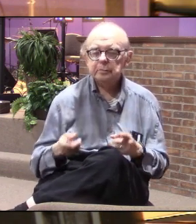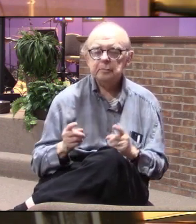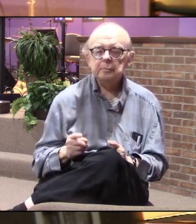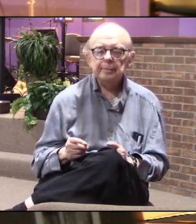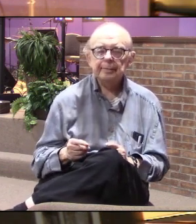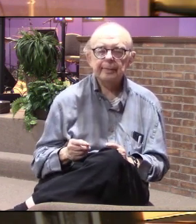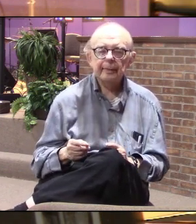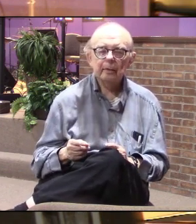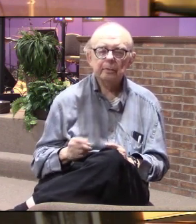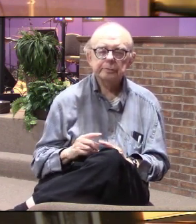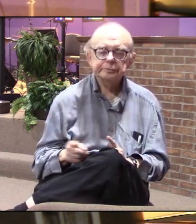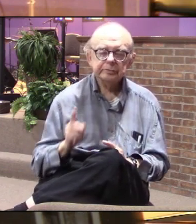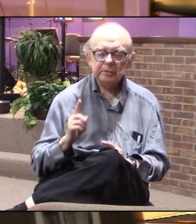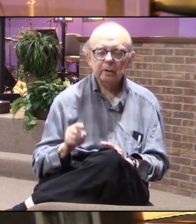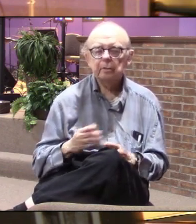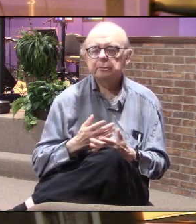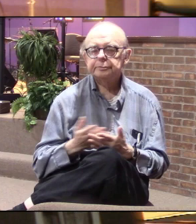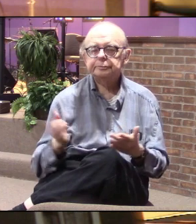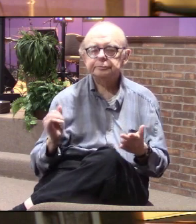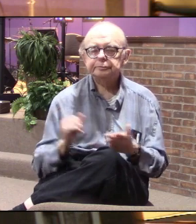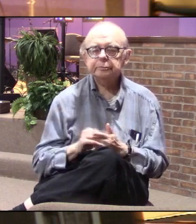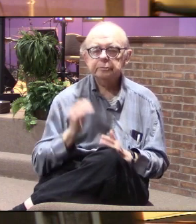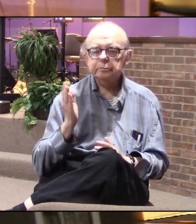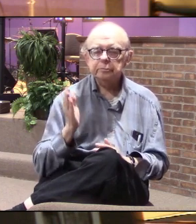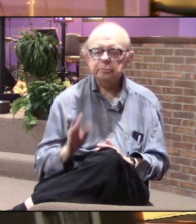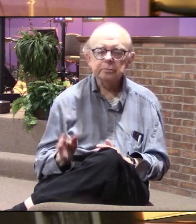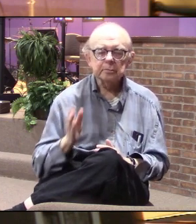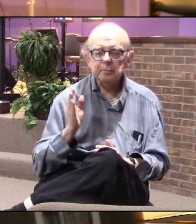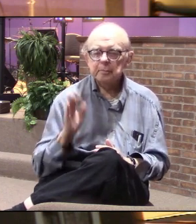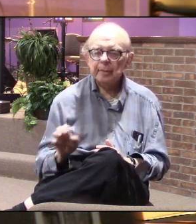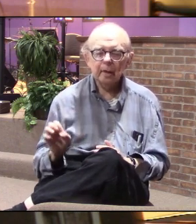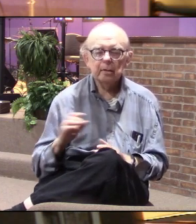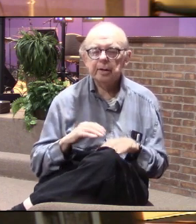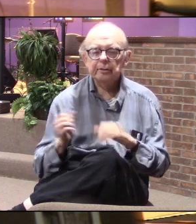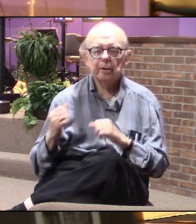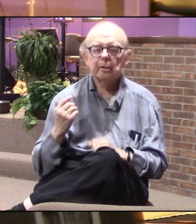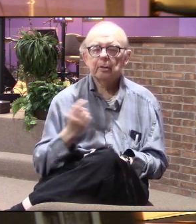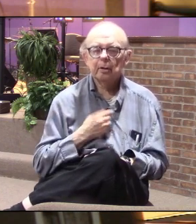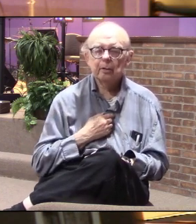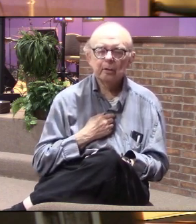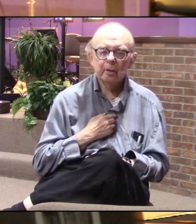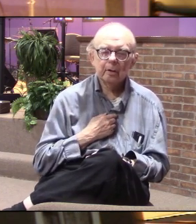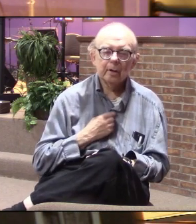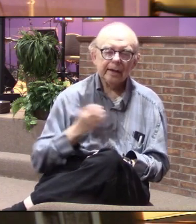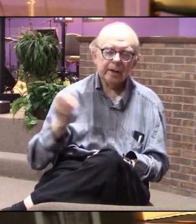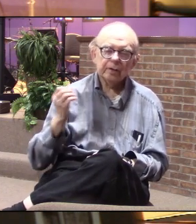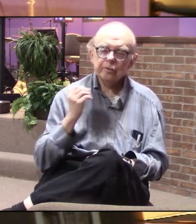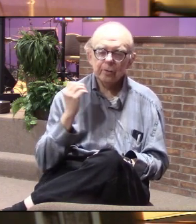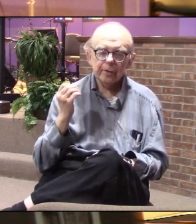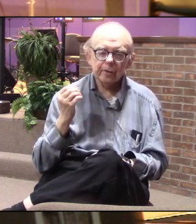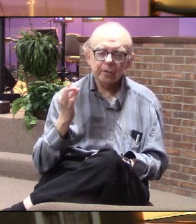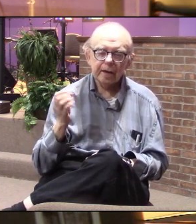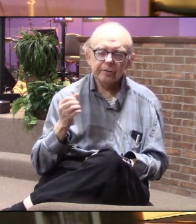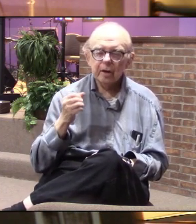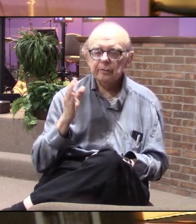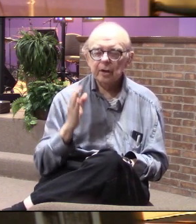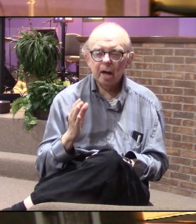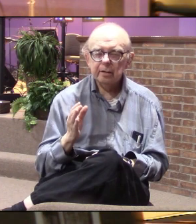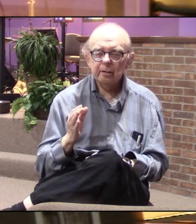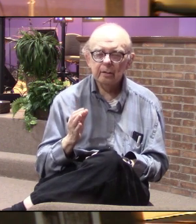happens. But the one thing that never, ever leaves us is the grace of God.